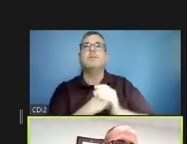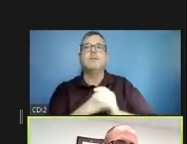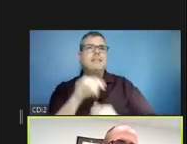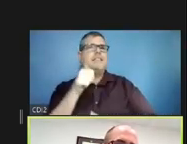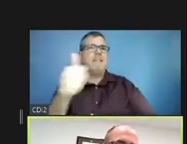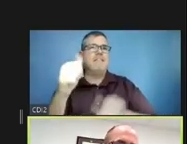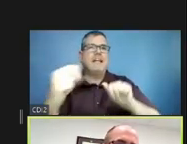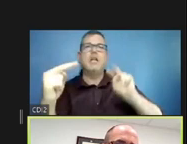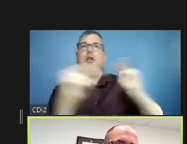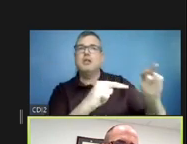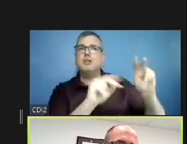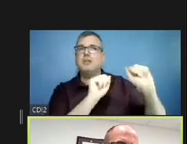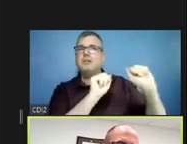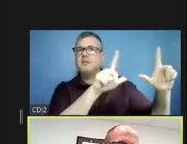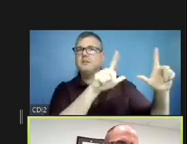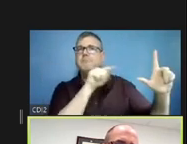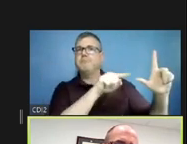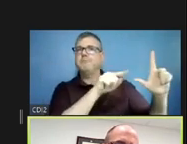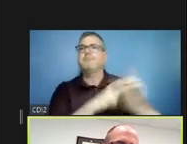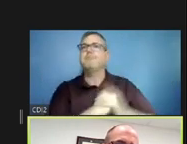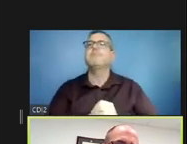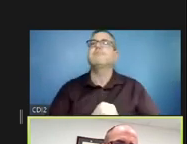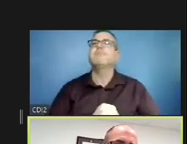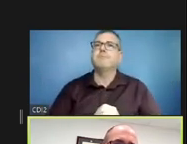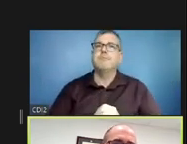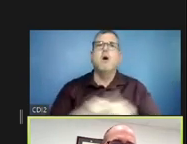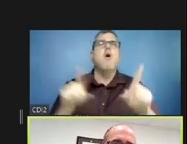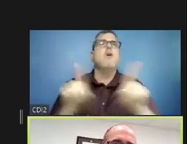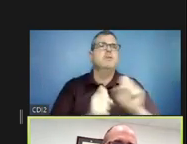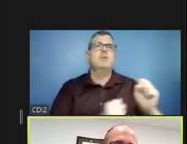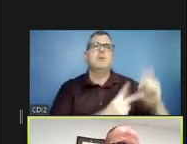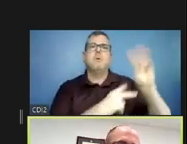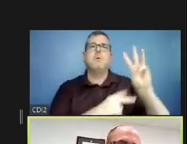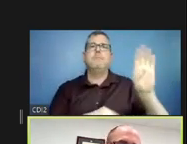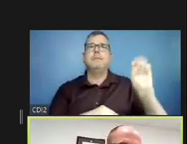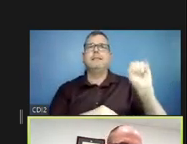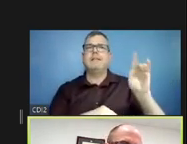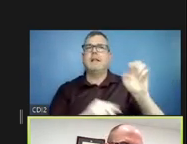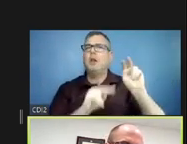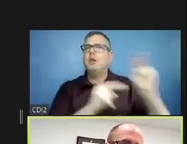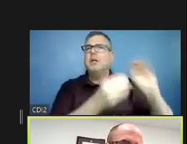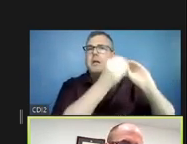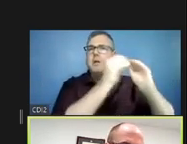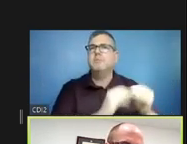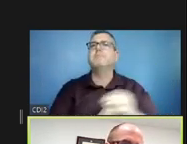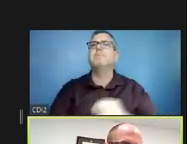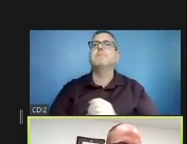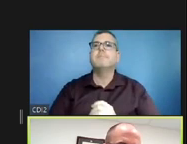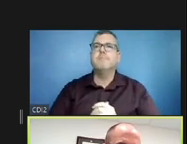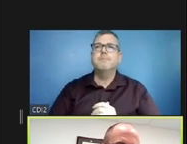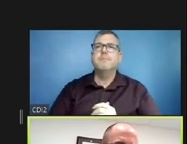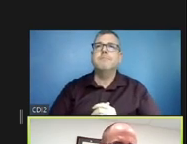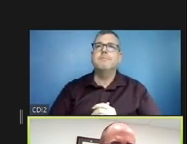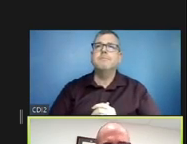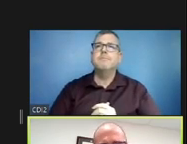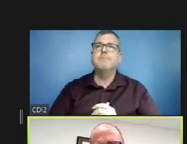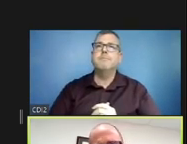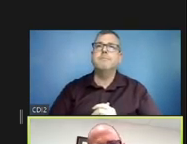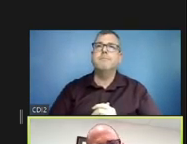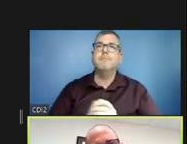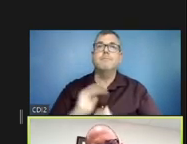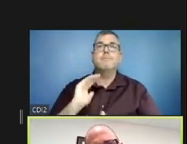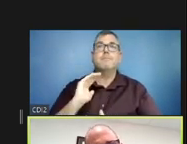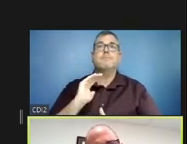responsible for at the local health department level is getting doses into arms as quickly as we possibly can, right? So